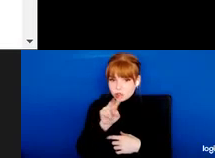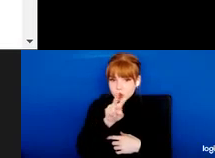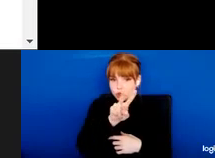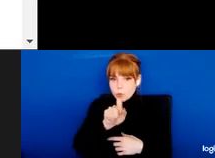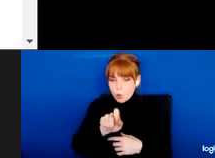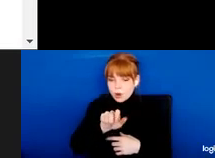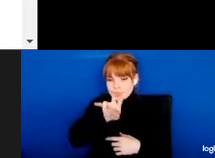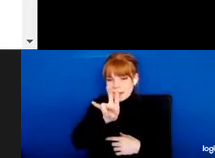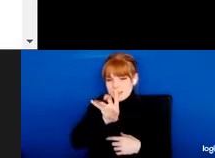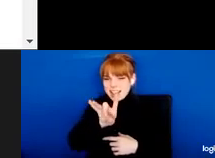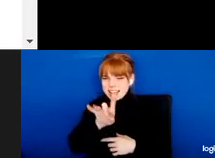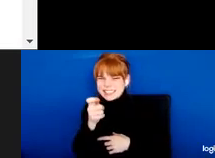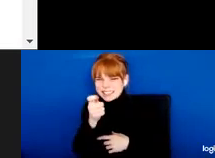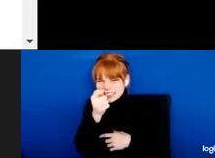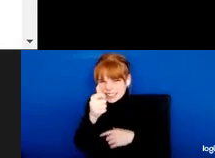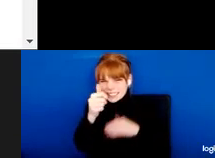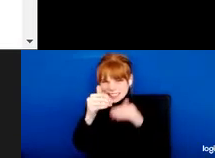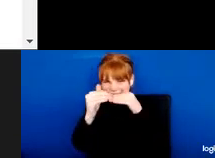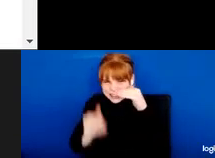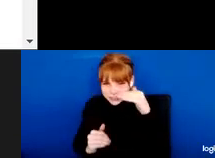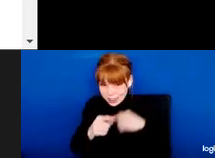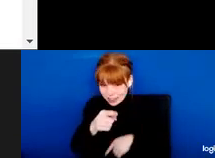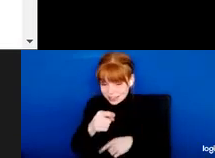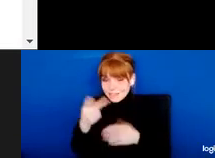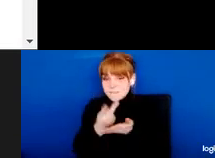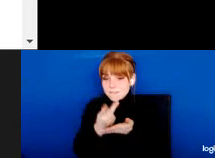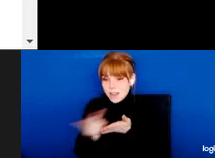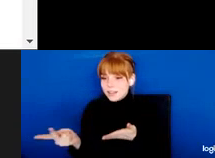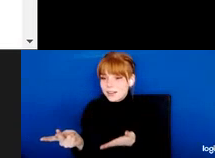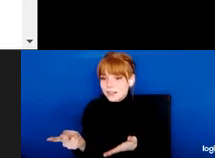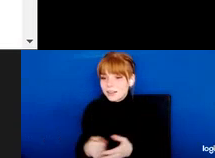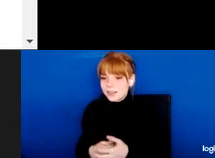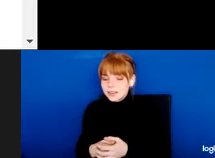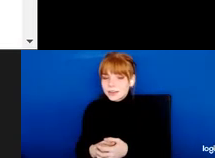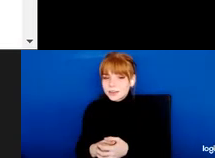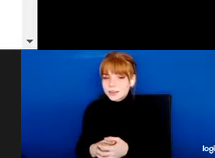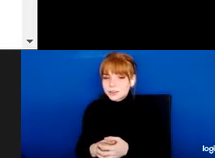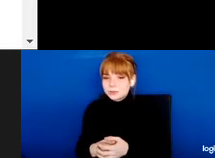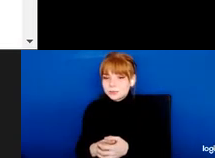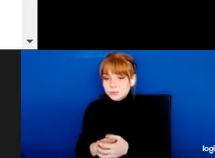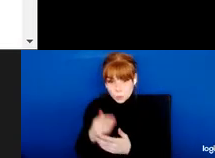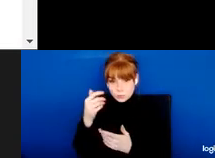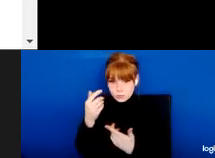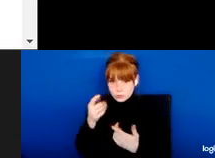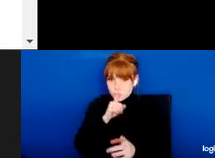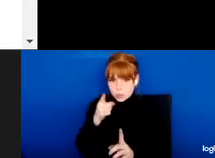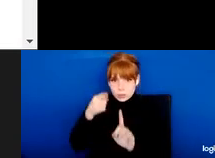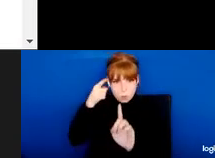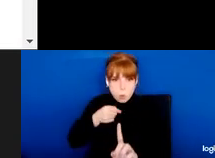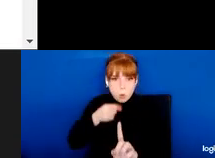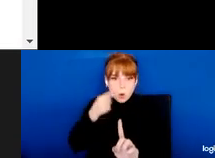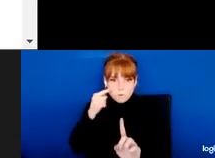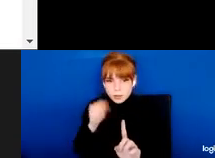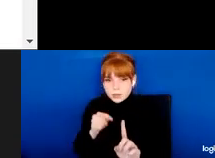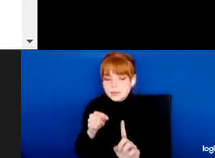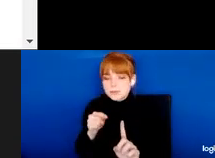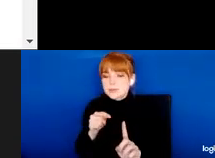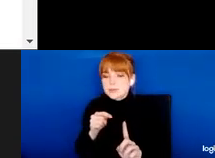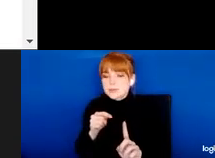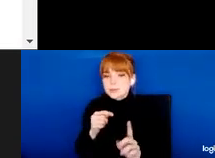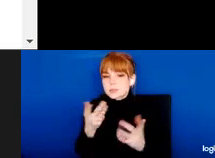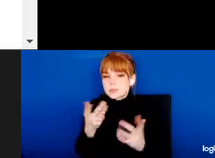contrast. So this would be a failure of this requirement. Again, the main reason for this is for those who have, say, maybe